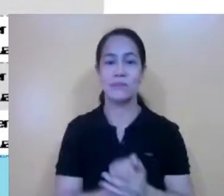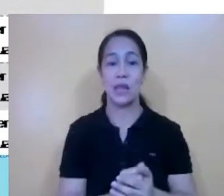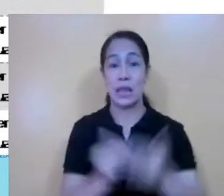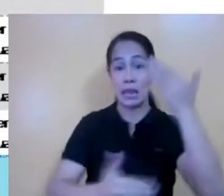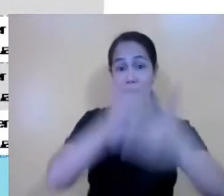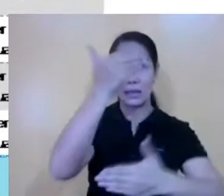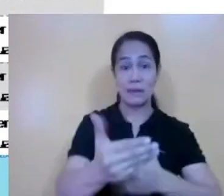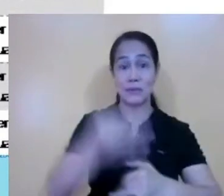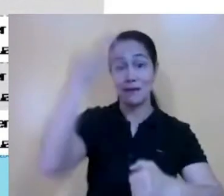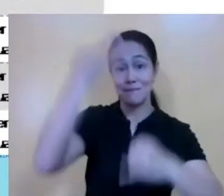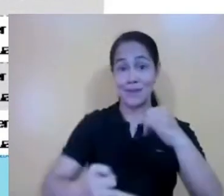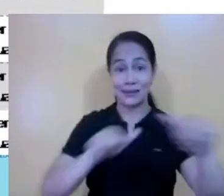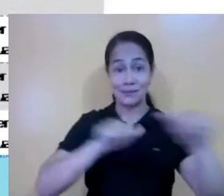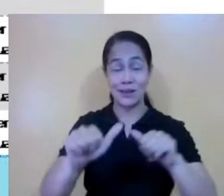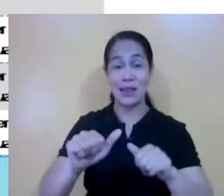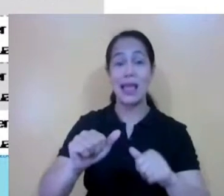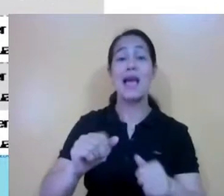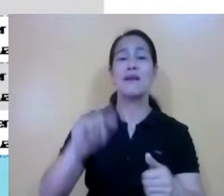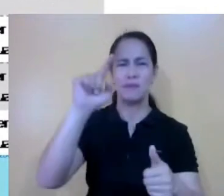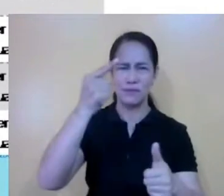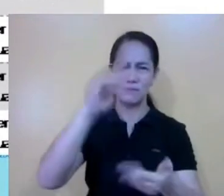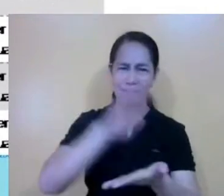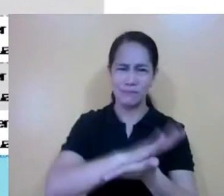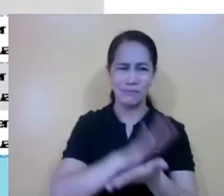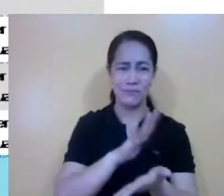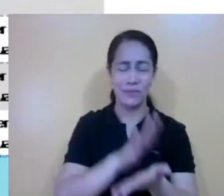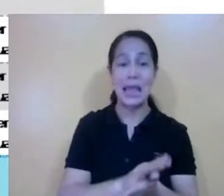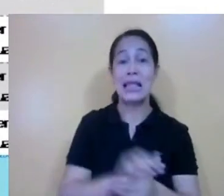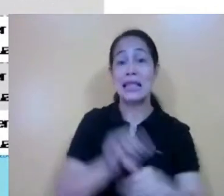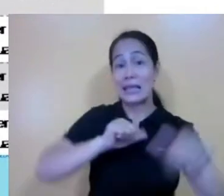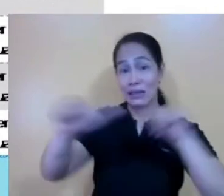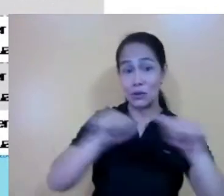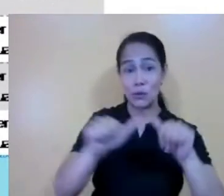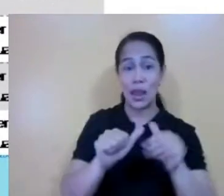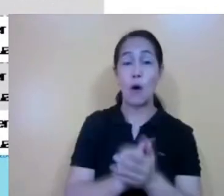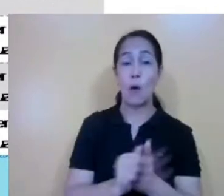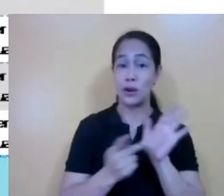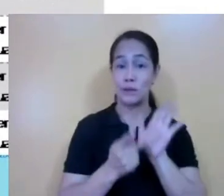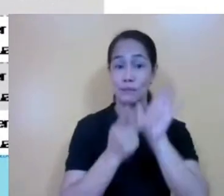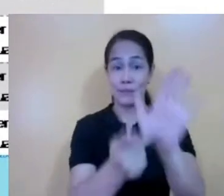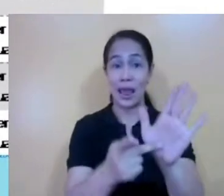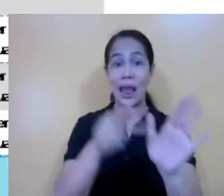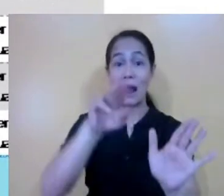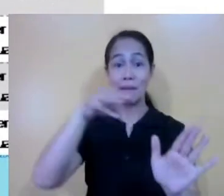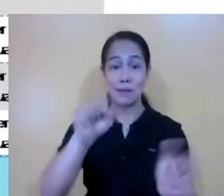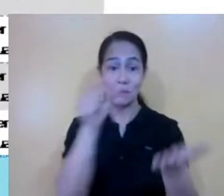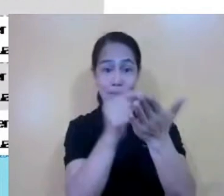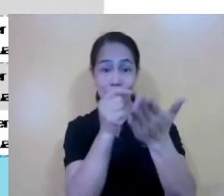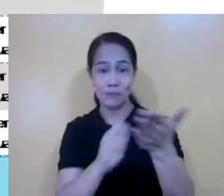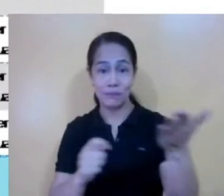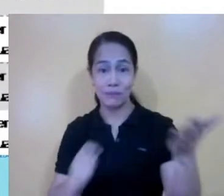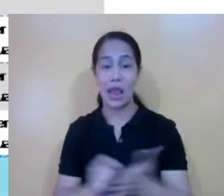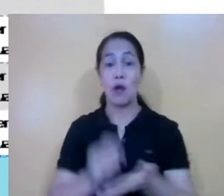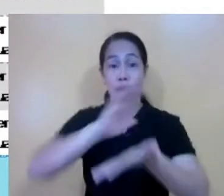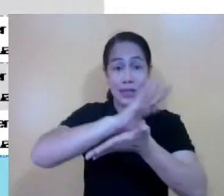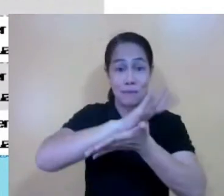activity for phase 1 is the capacity building activity or the presentation of RPMS tools in the time of COVID-19.